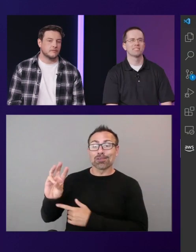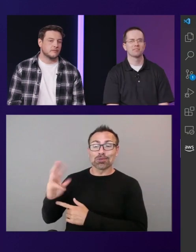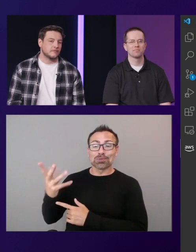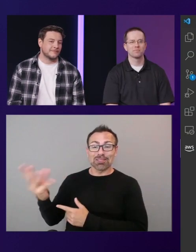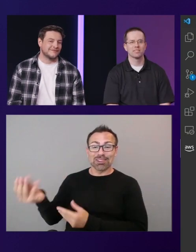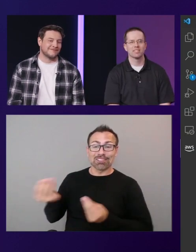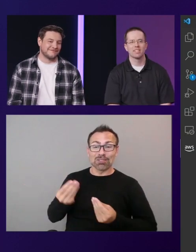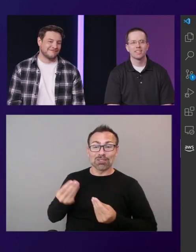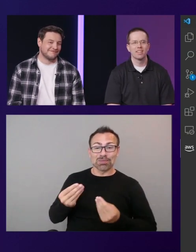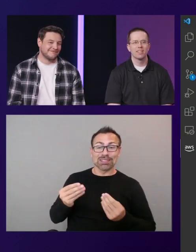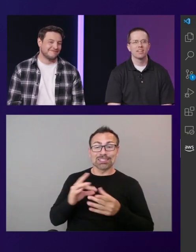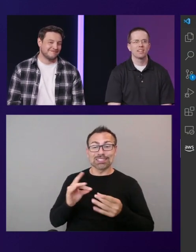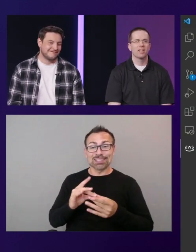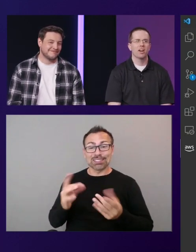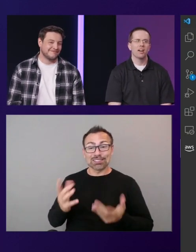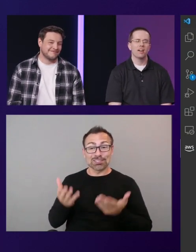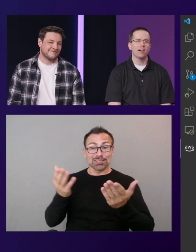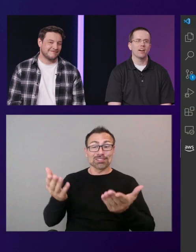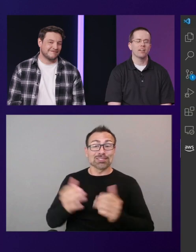comments.